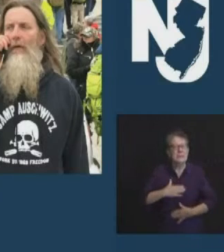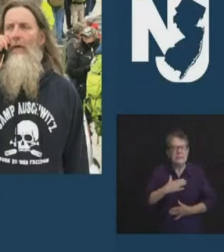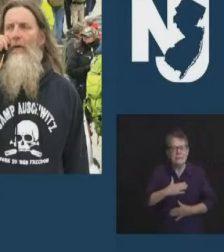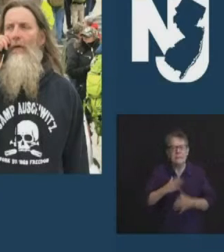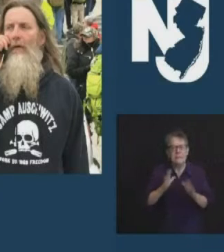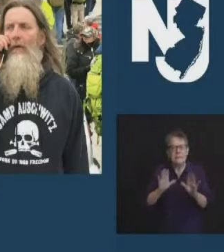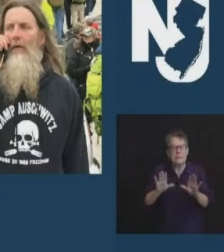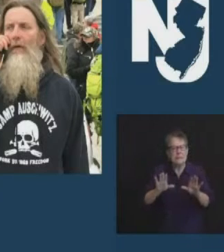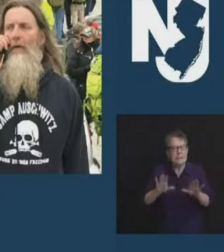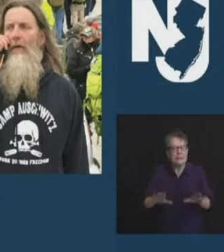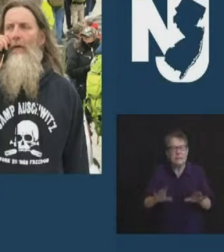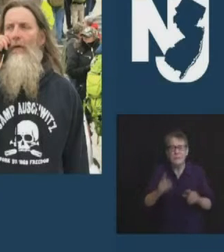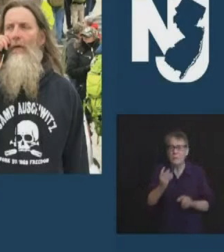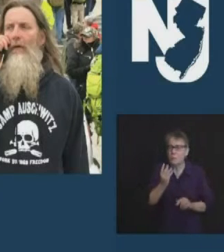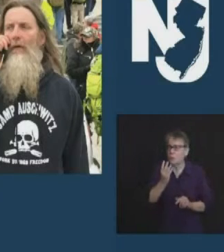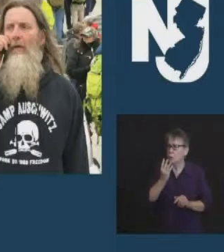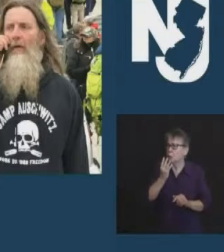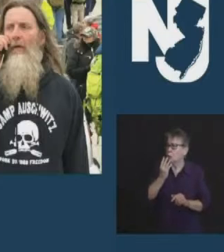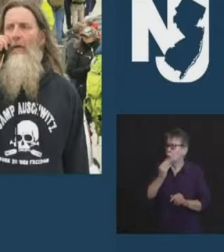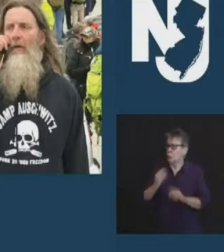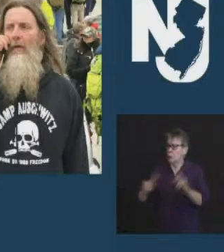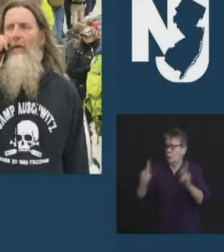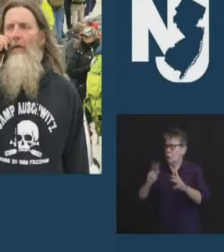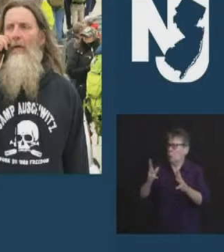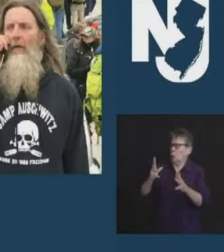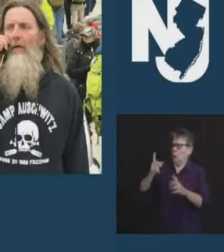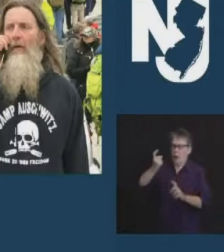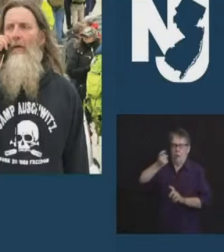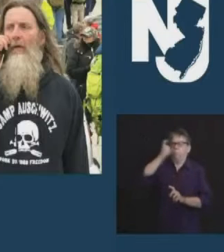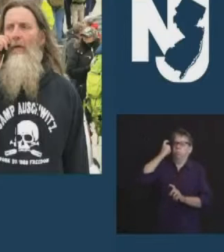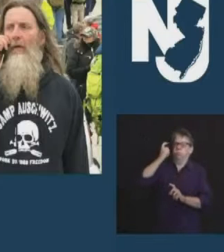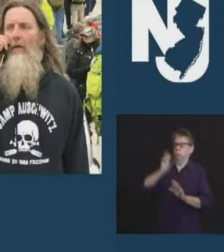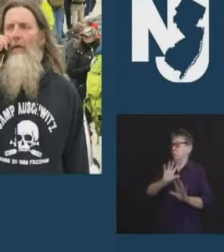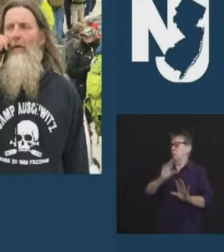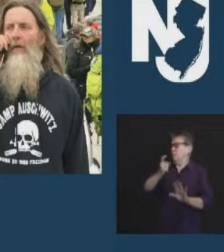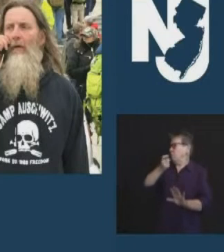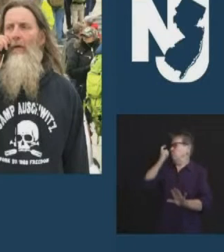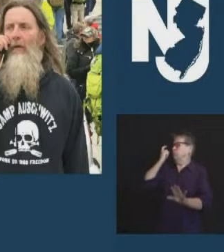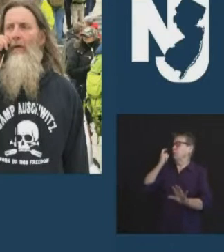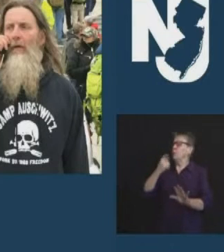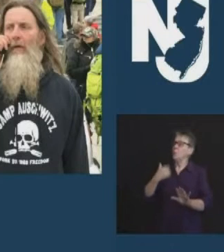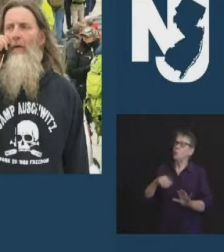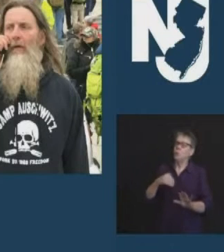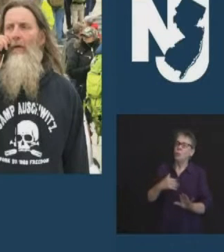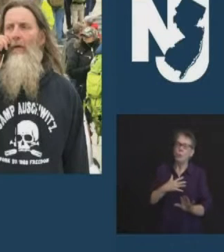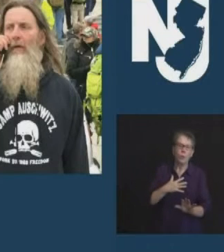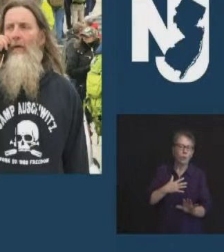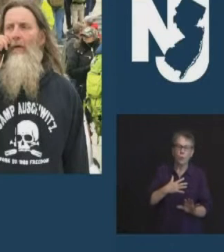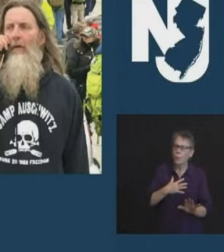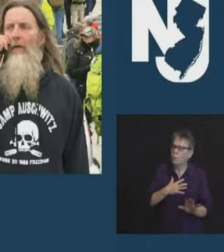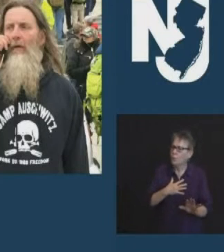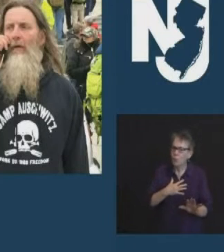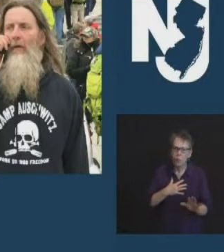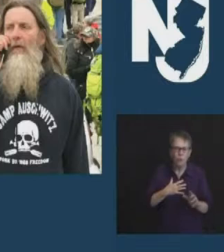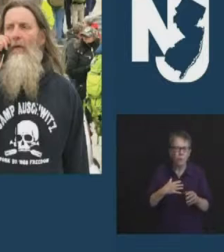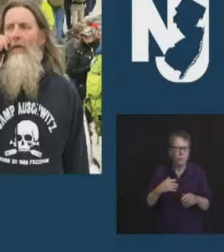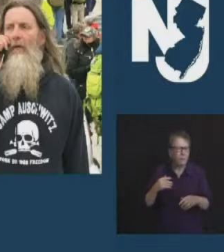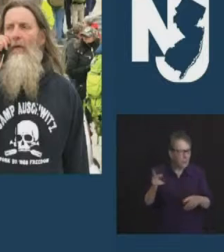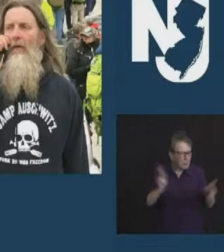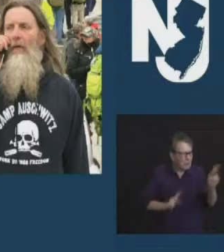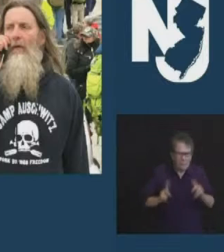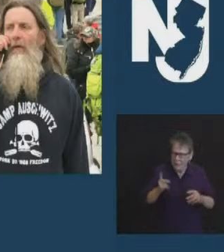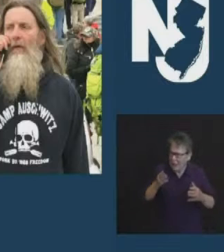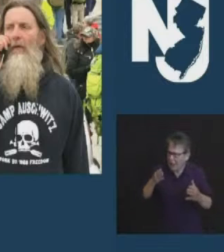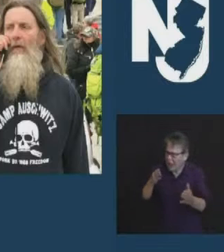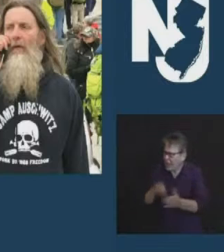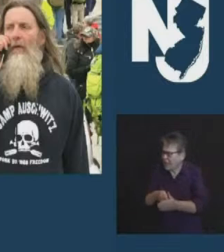of their lives. Anti-Semitism in this world, in this country, and sadly in this state is alive and